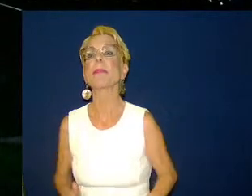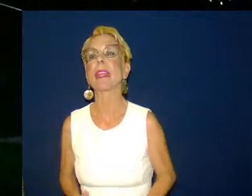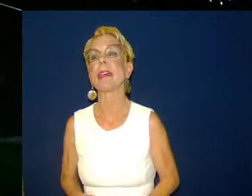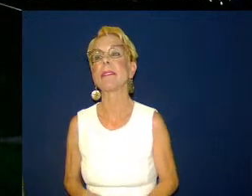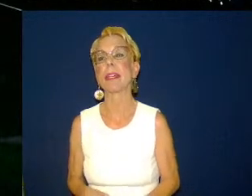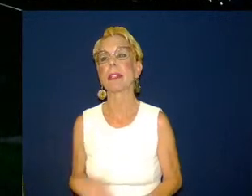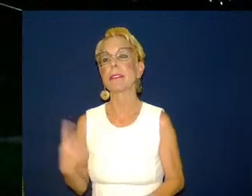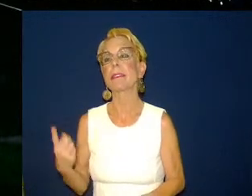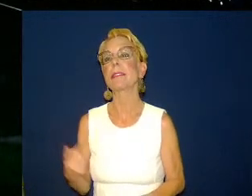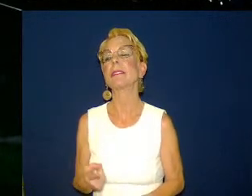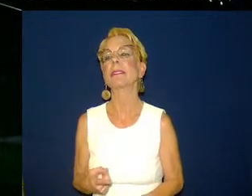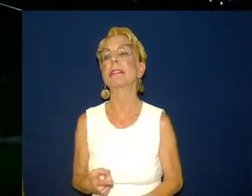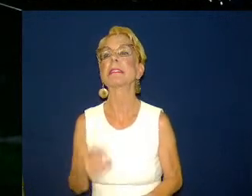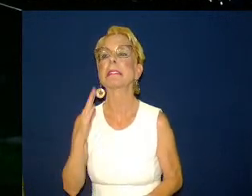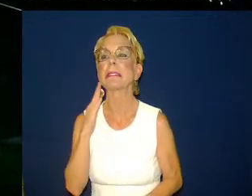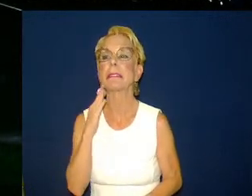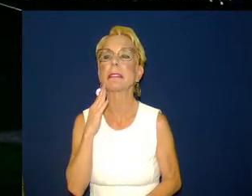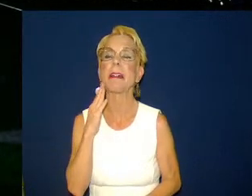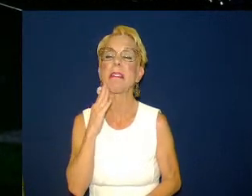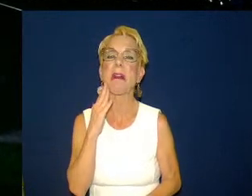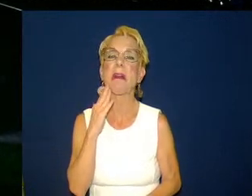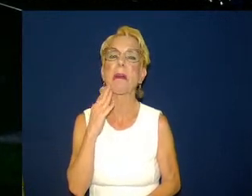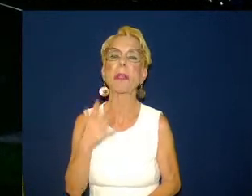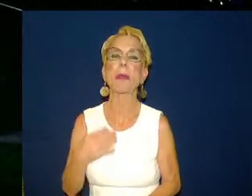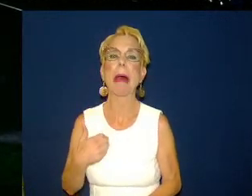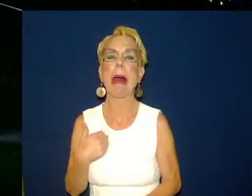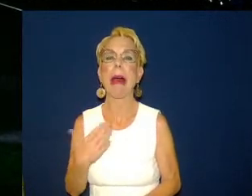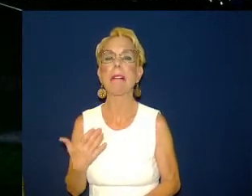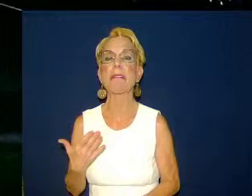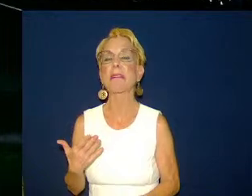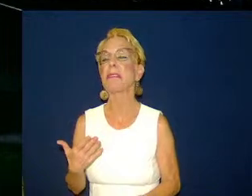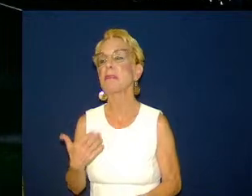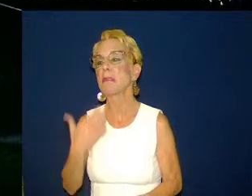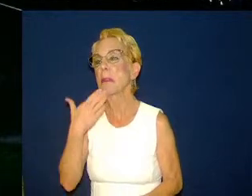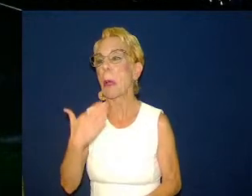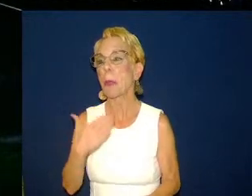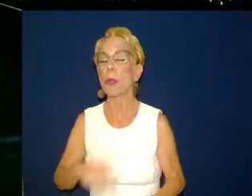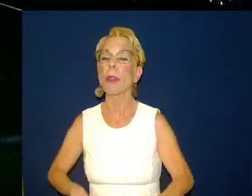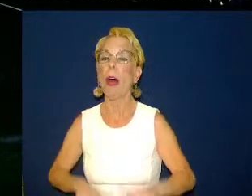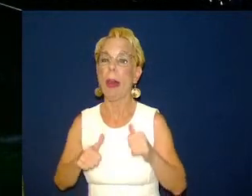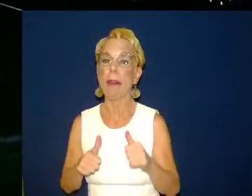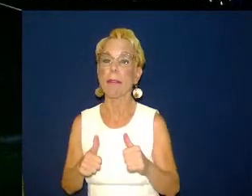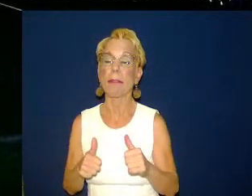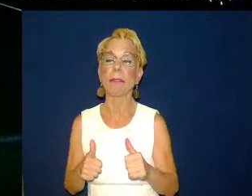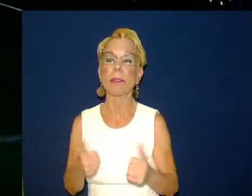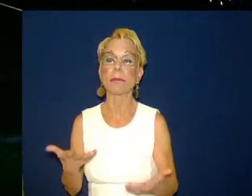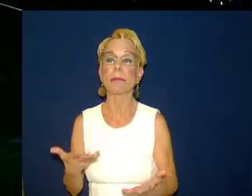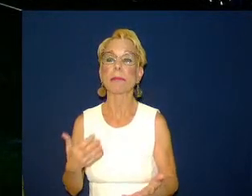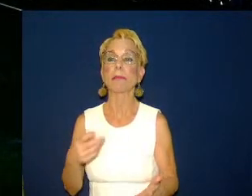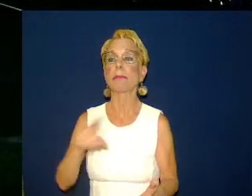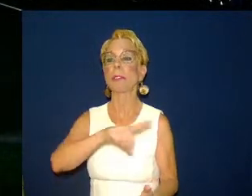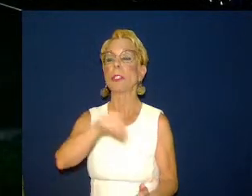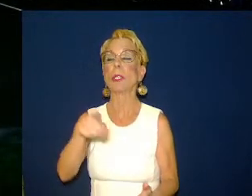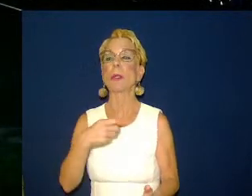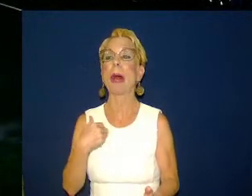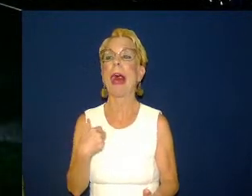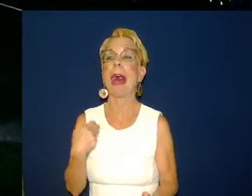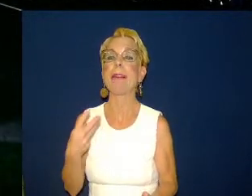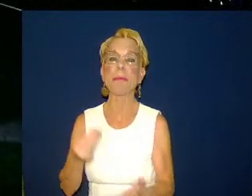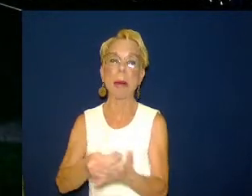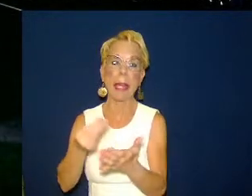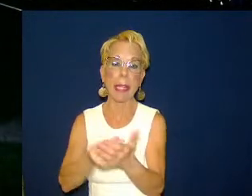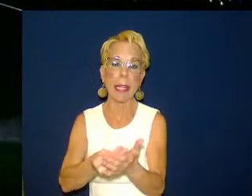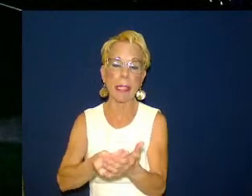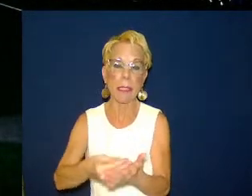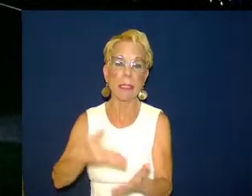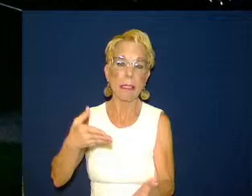40,000 miles on it, I hope you realize how good you have it right now. When you go to your job and you check